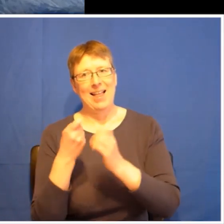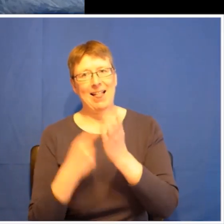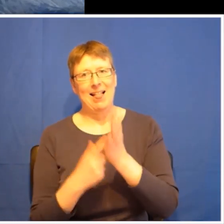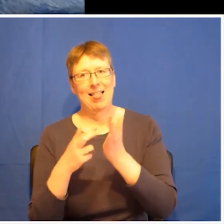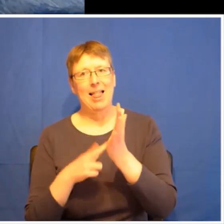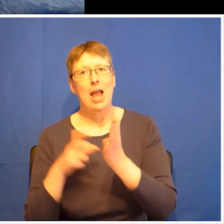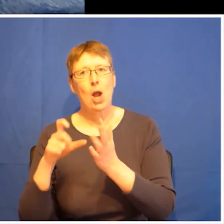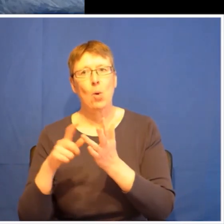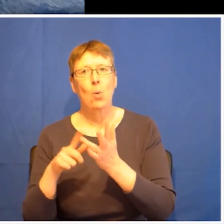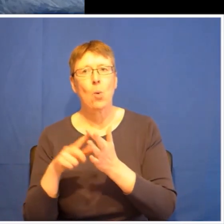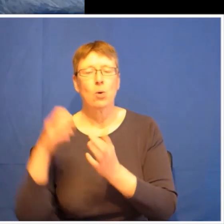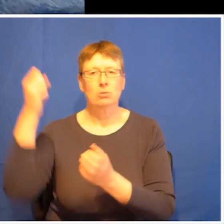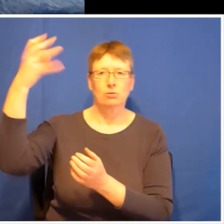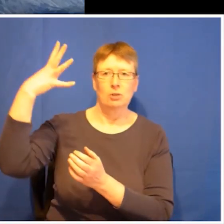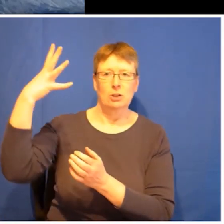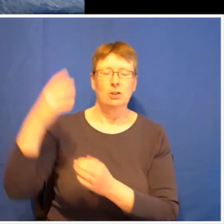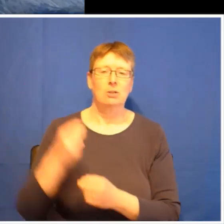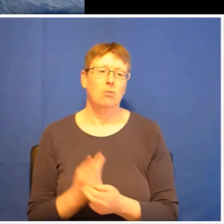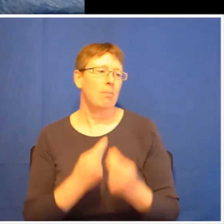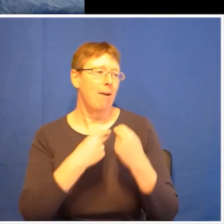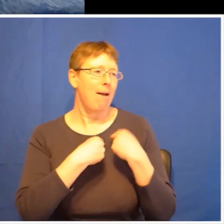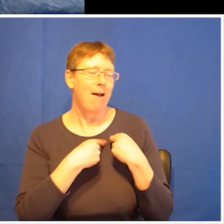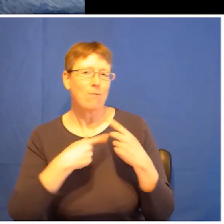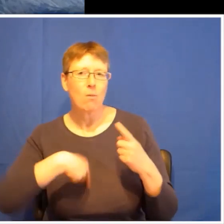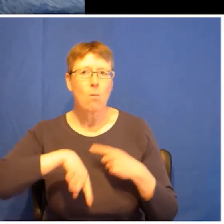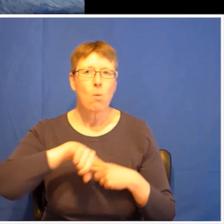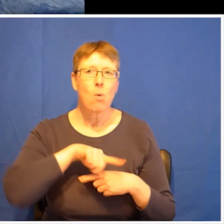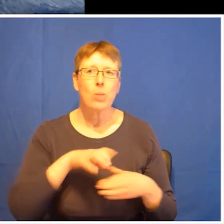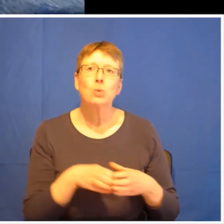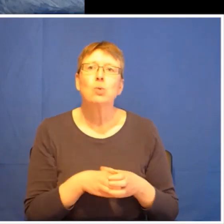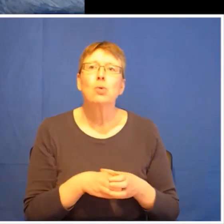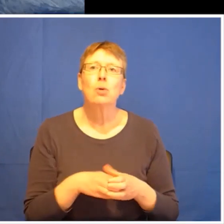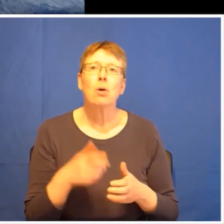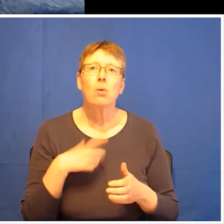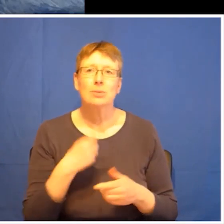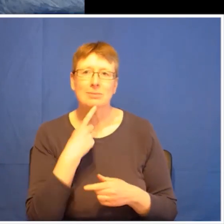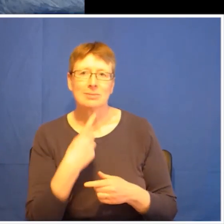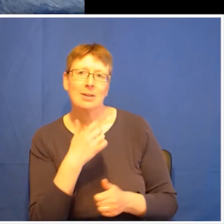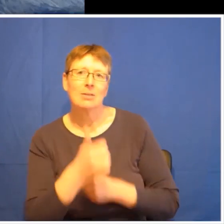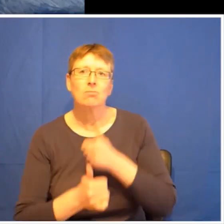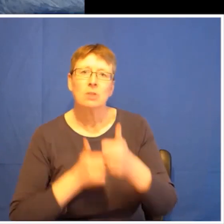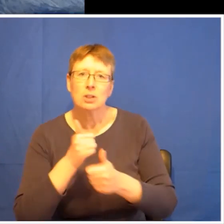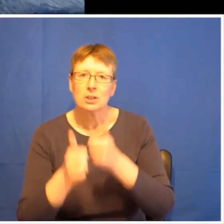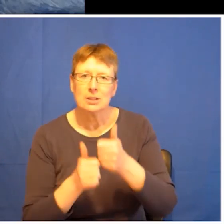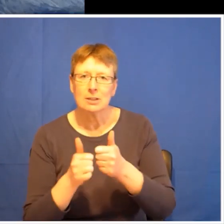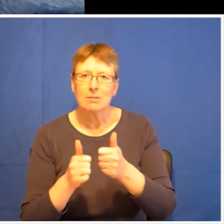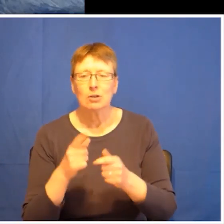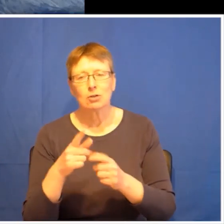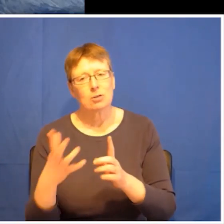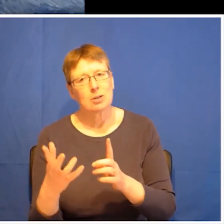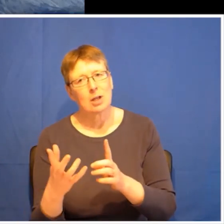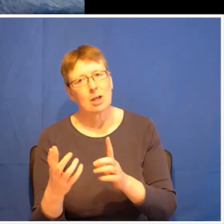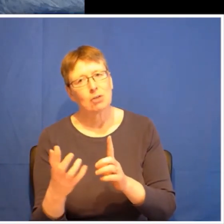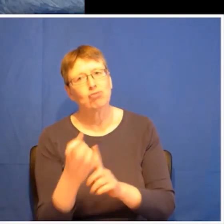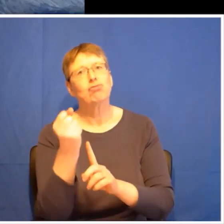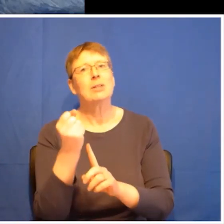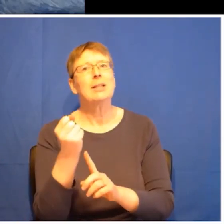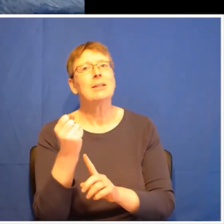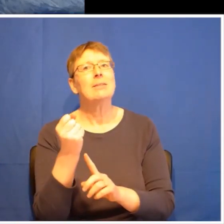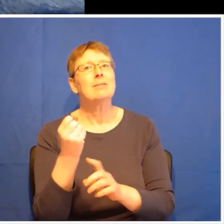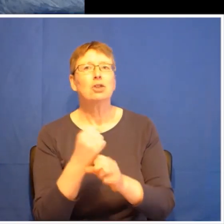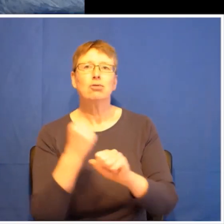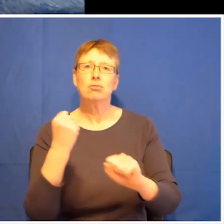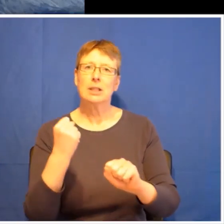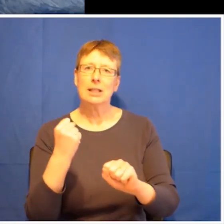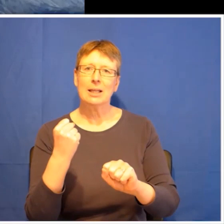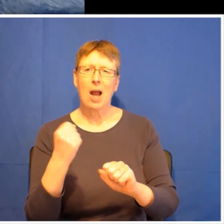day. And on behalf of everyone in the school, I just wanted to congratulate you on successfully obtaining your degree in what